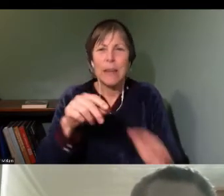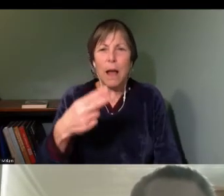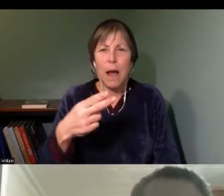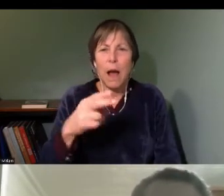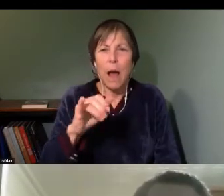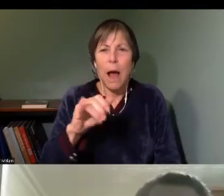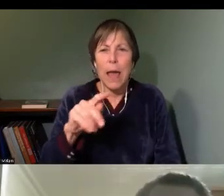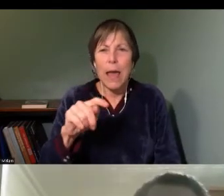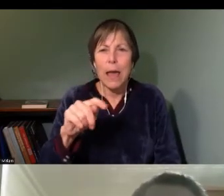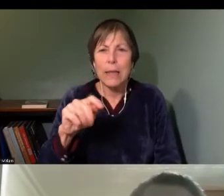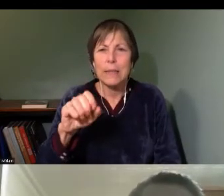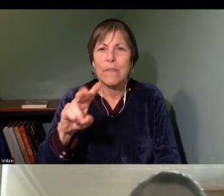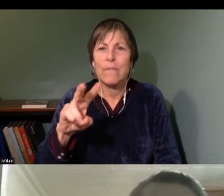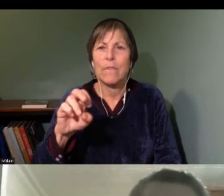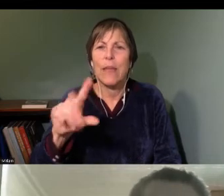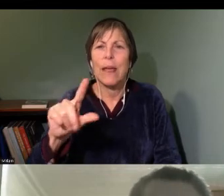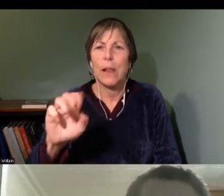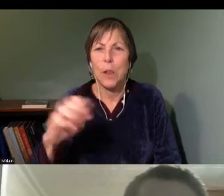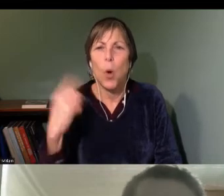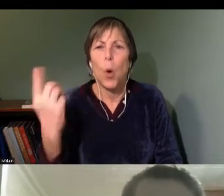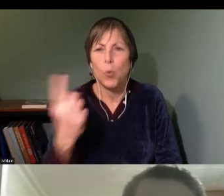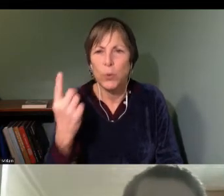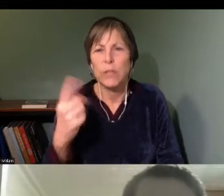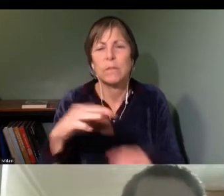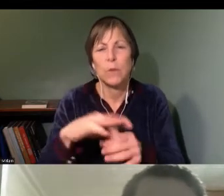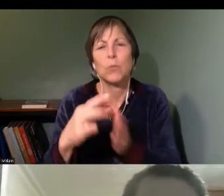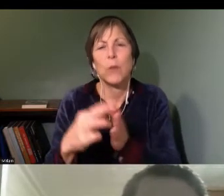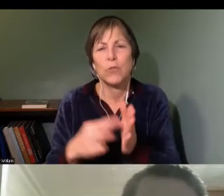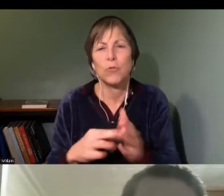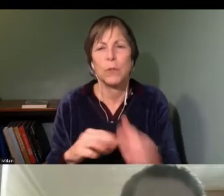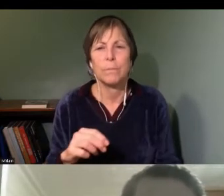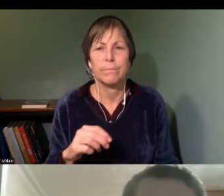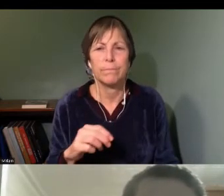i see okay